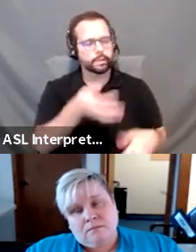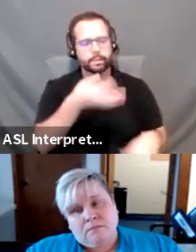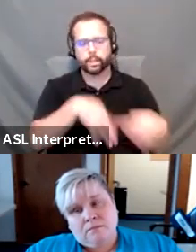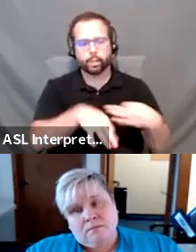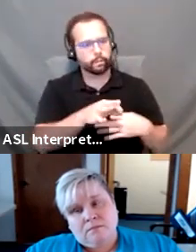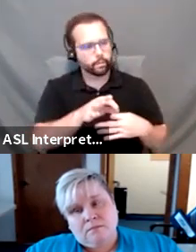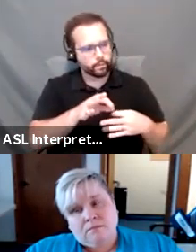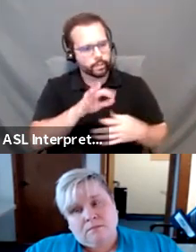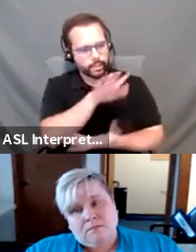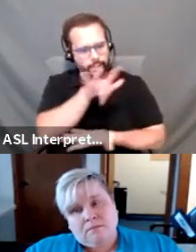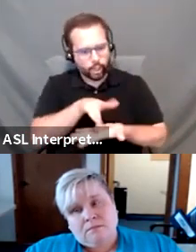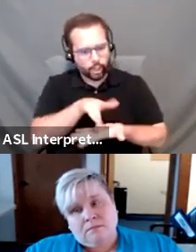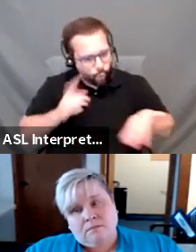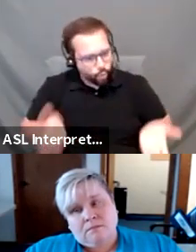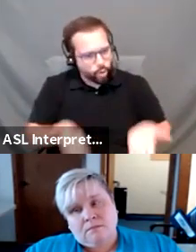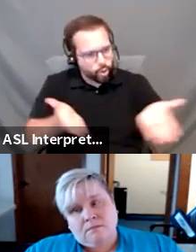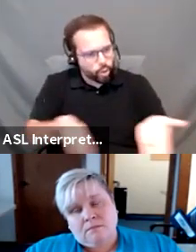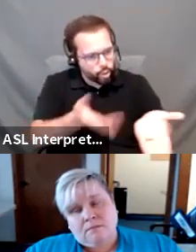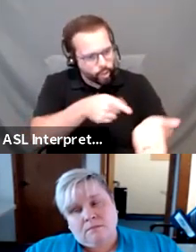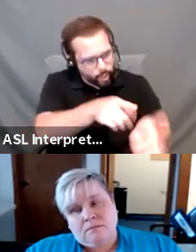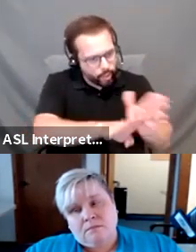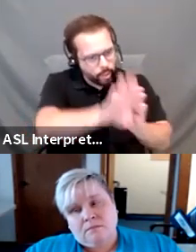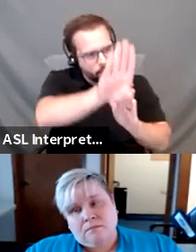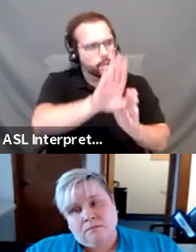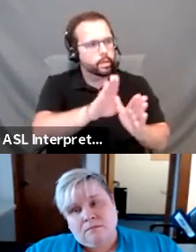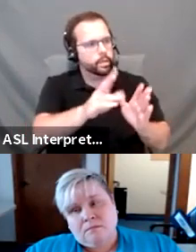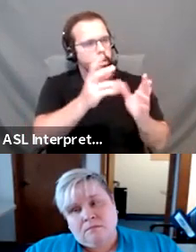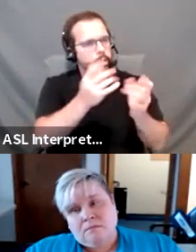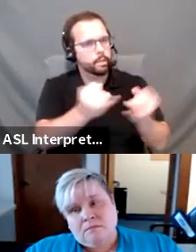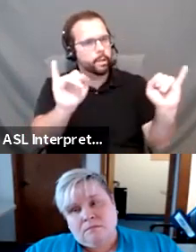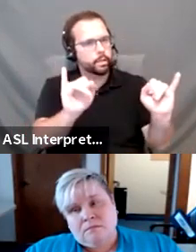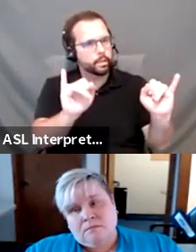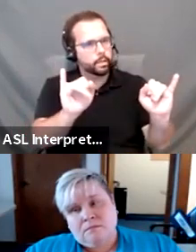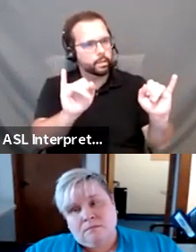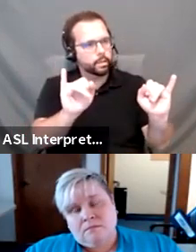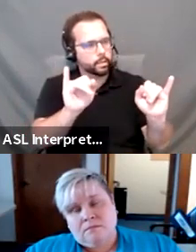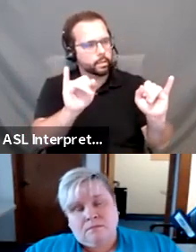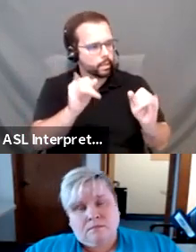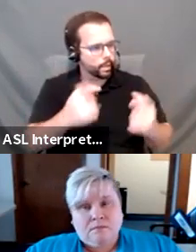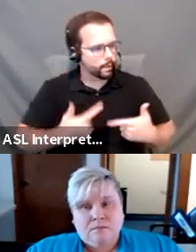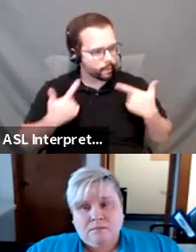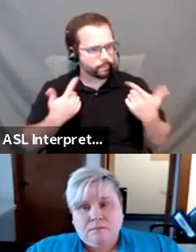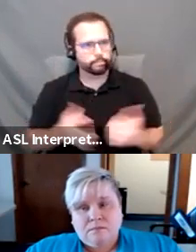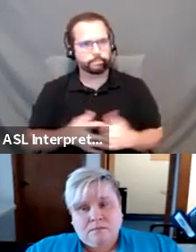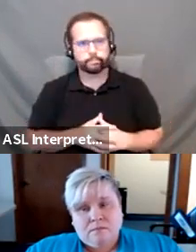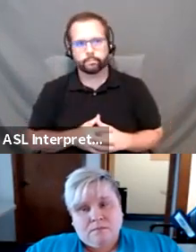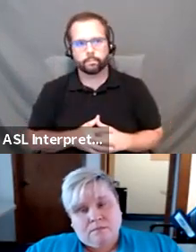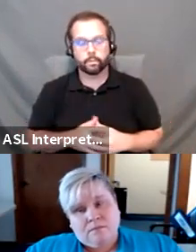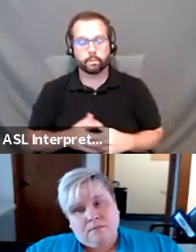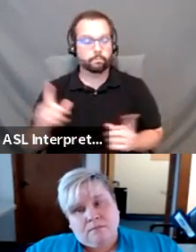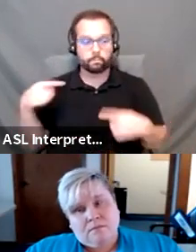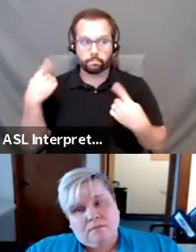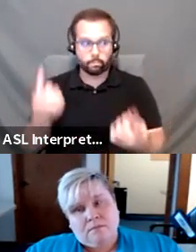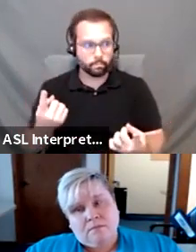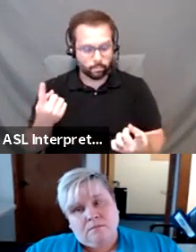of the time that I've been at the center, that there has been an opportunity for a service, let's say it's ramp building, or we